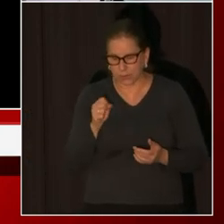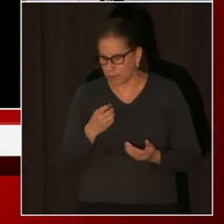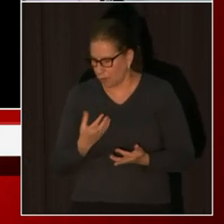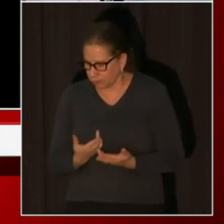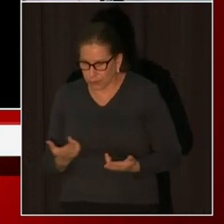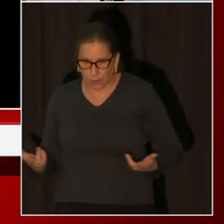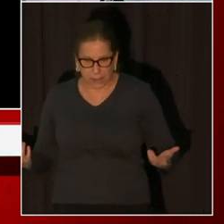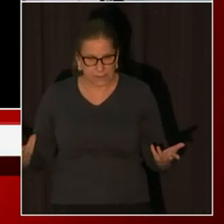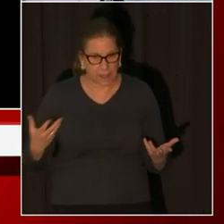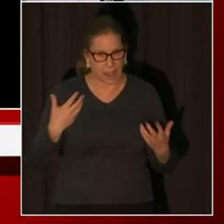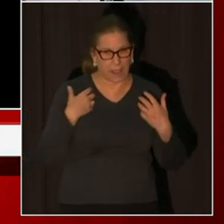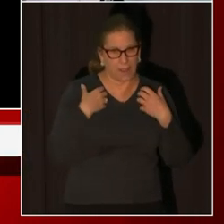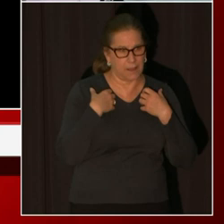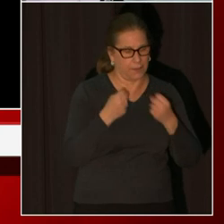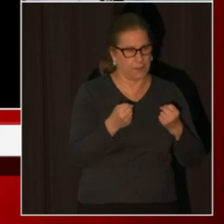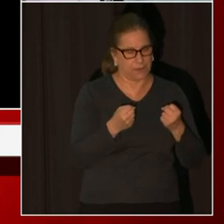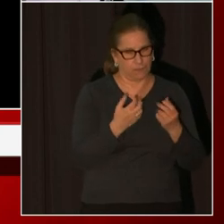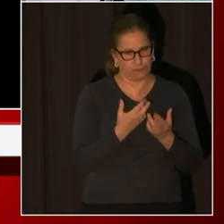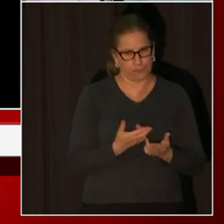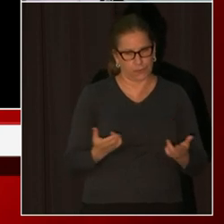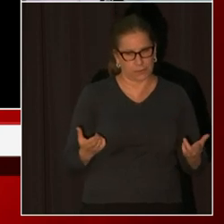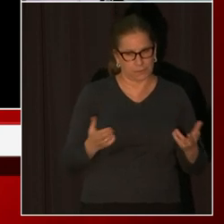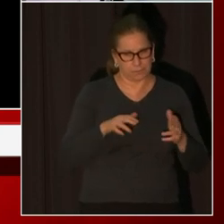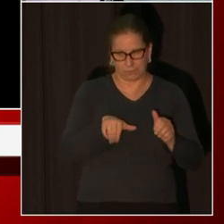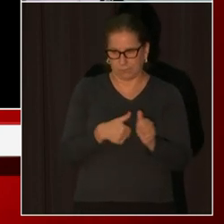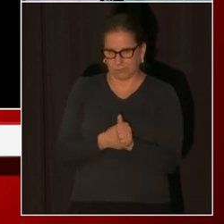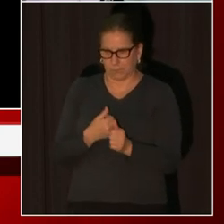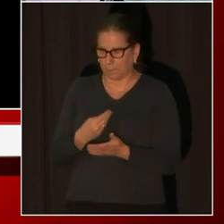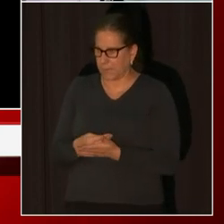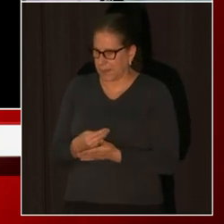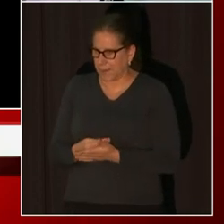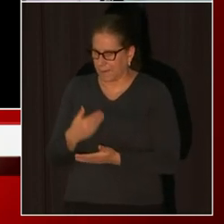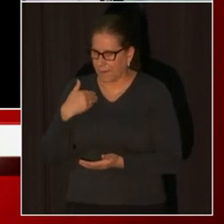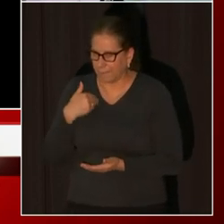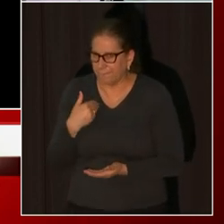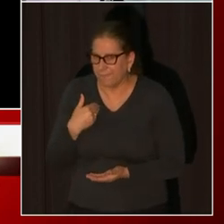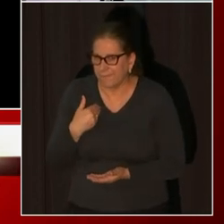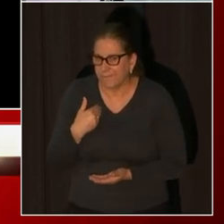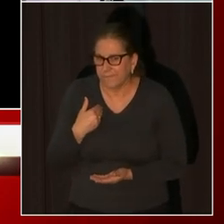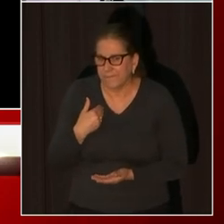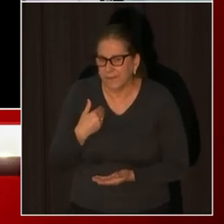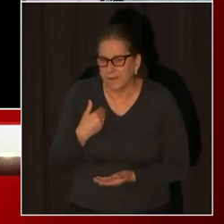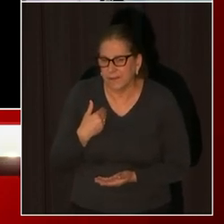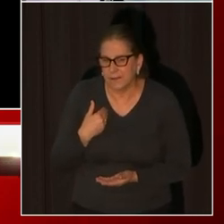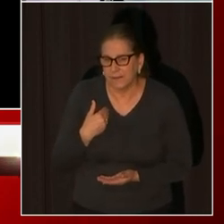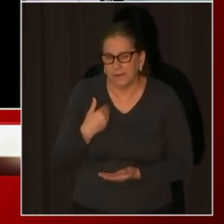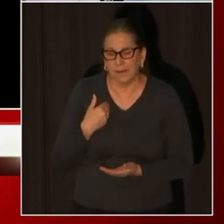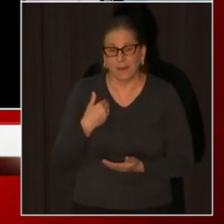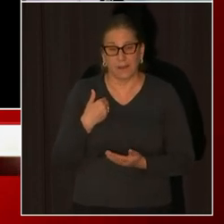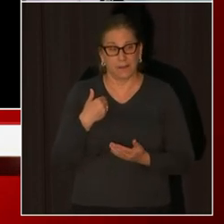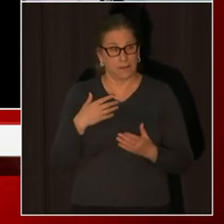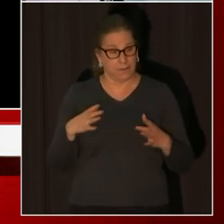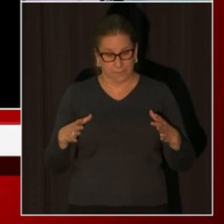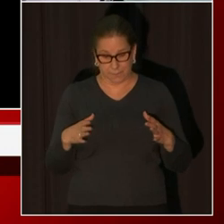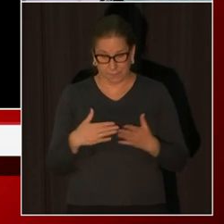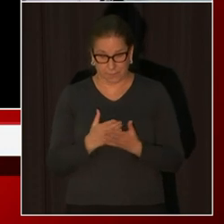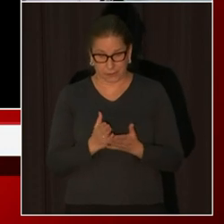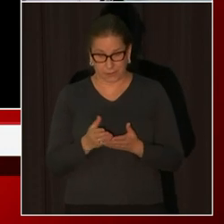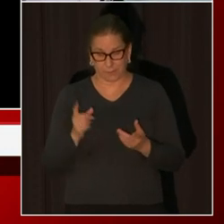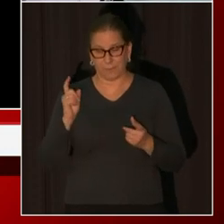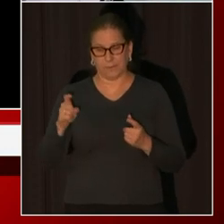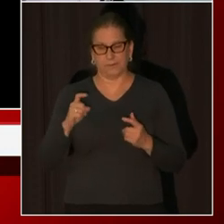resources and reserves that we had. So we used, in balancing this budget, these two budgets, fiscal 20 and